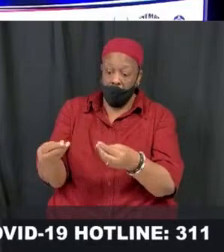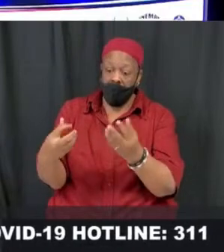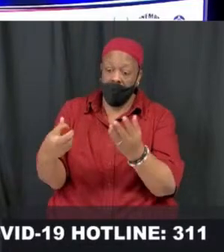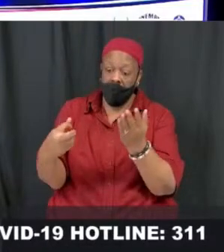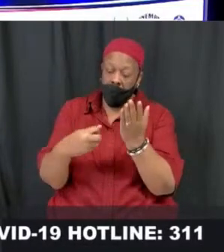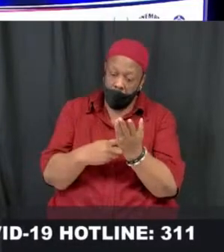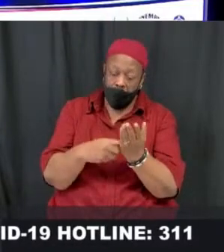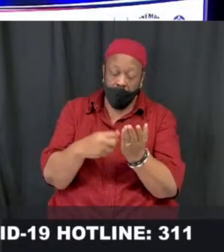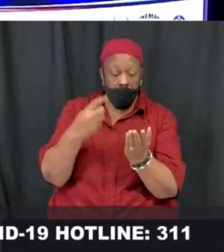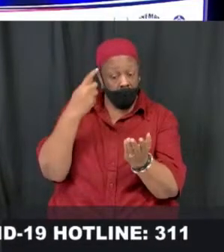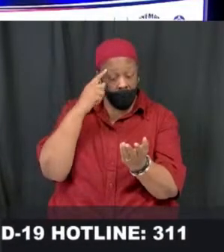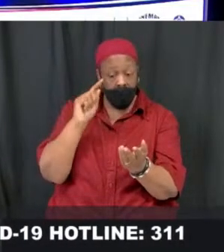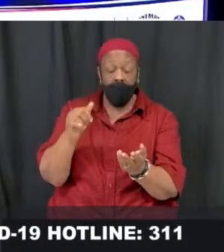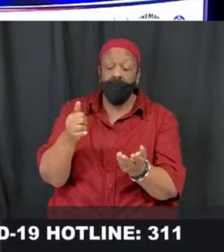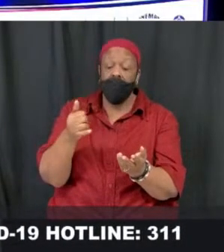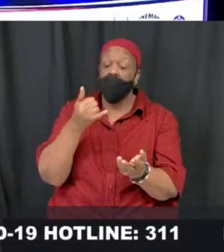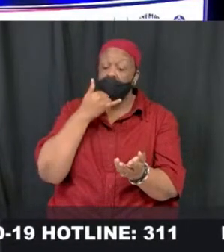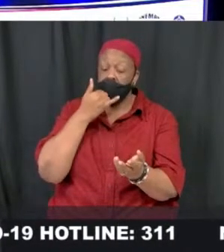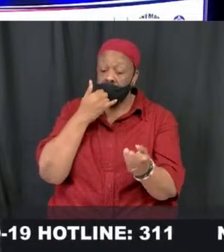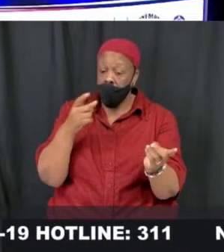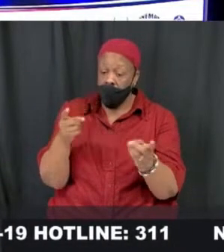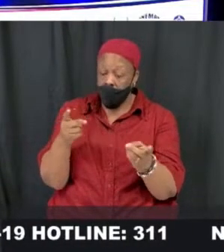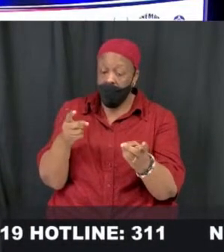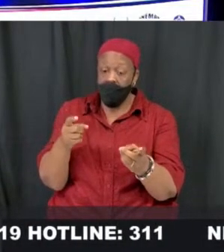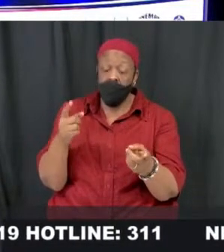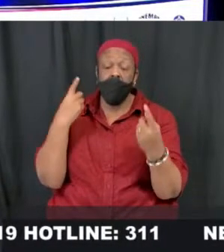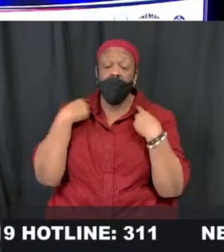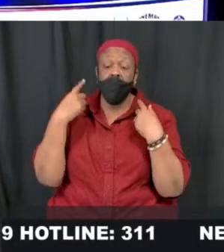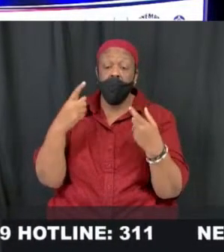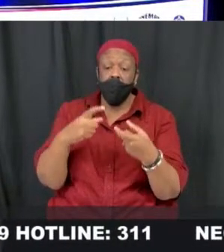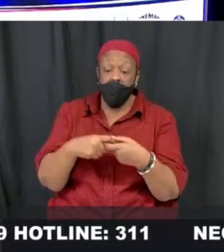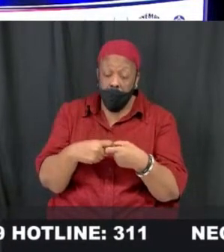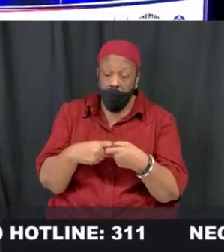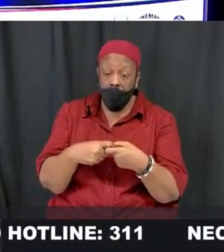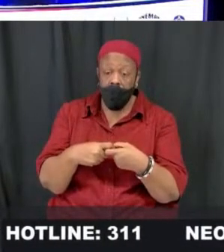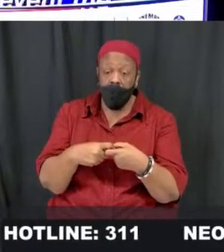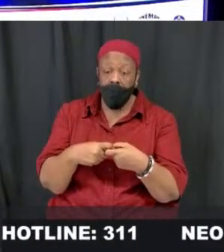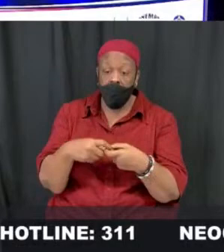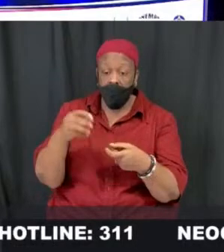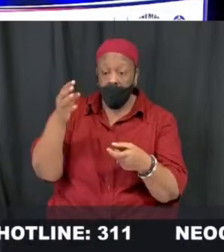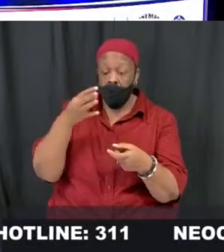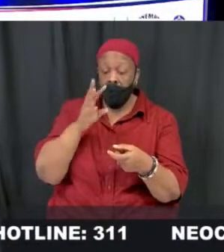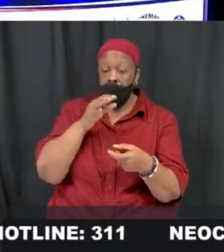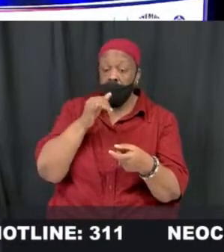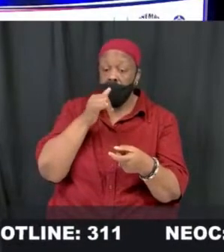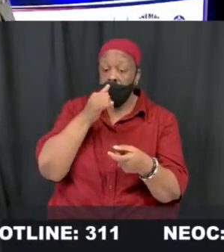for the violation of these premises. And these tickets carry a fine of $500 each.